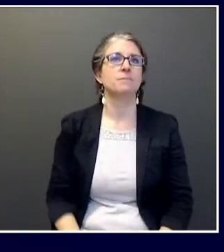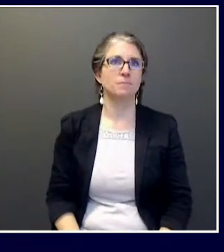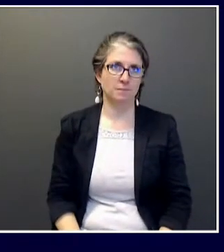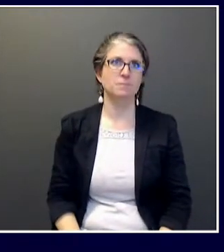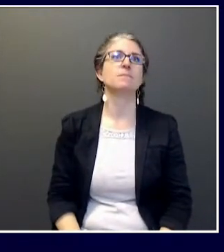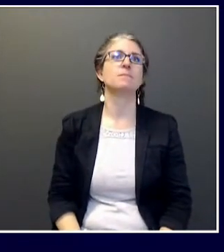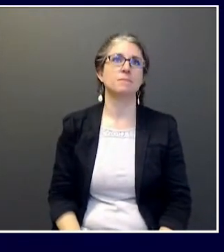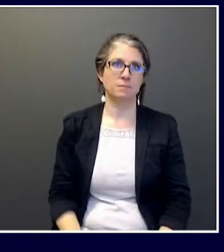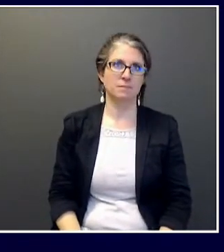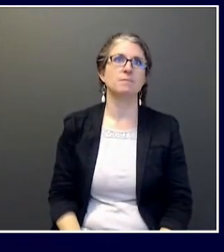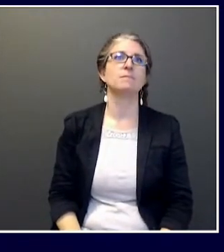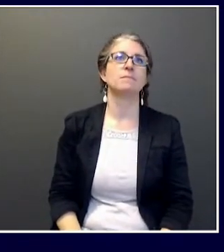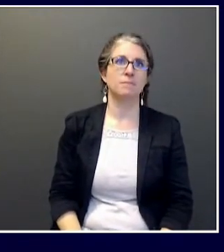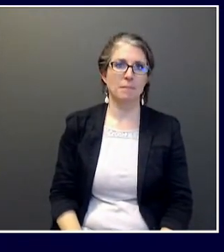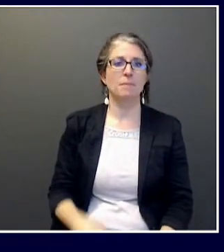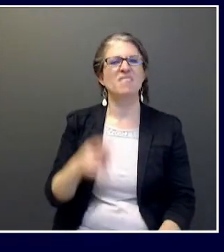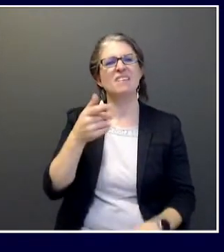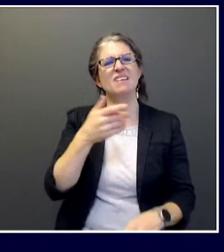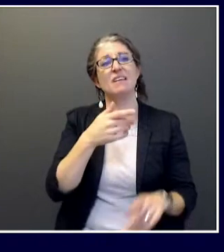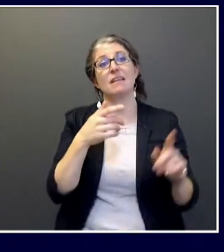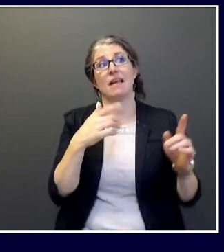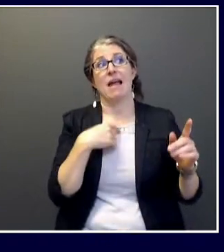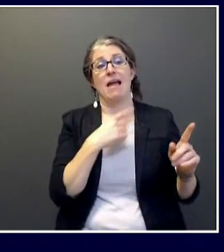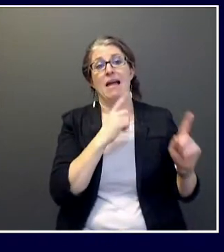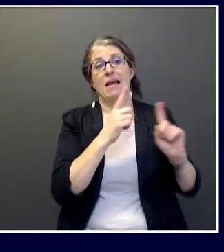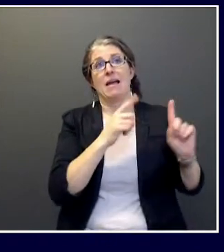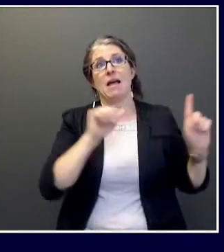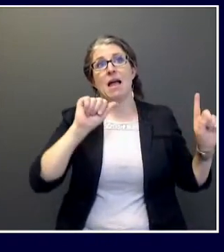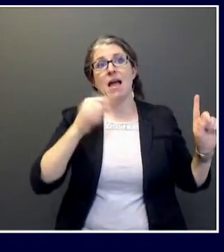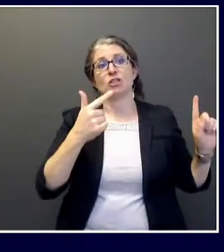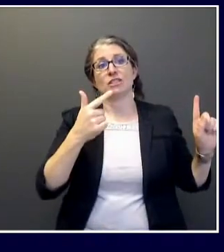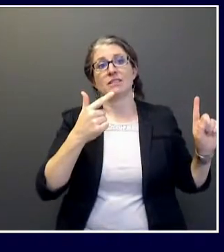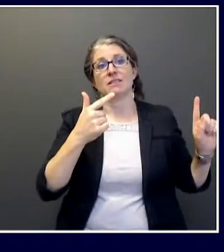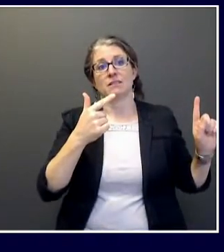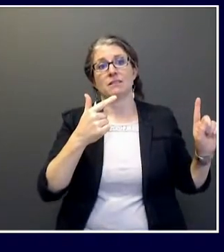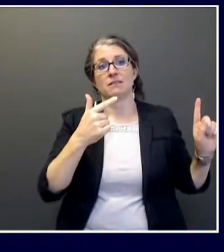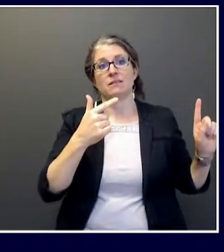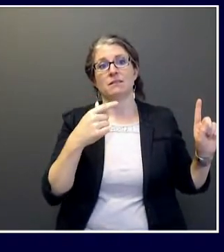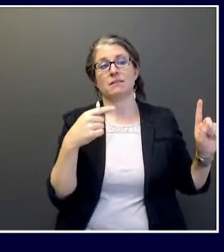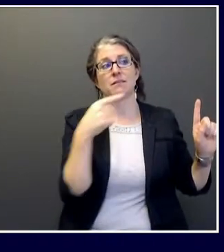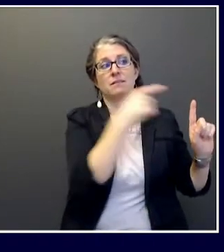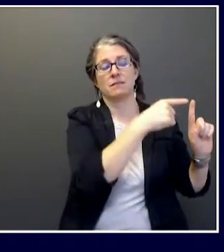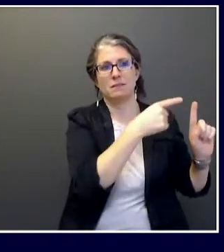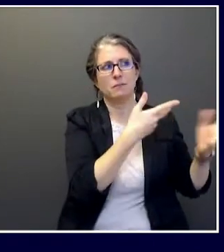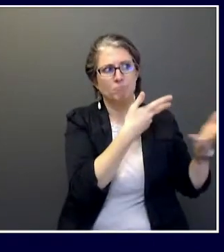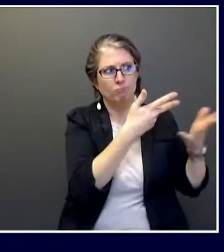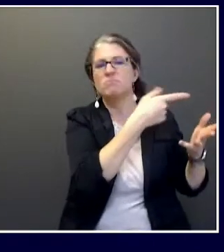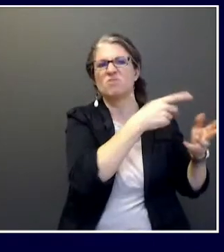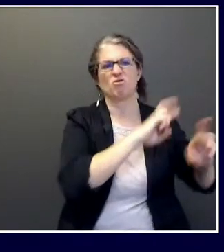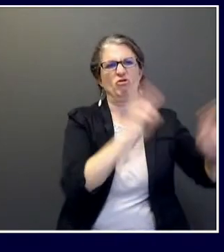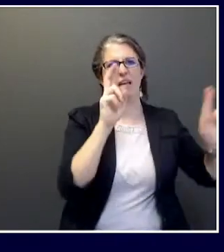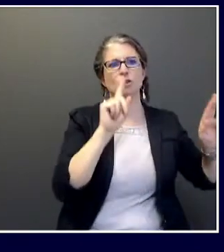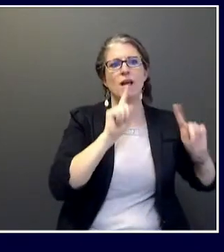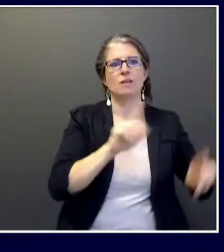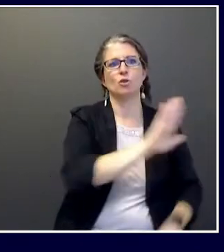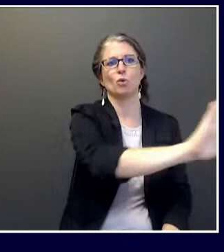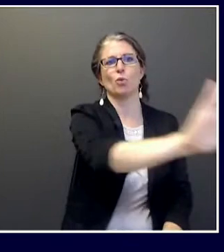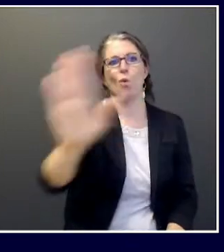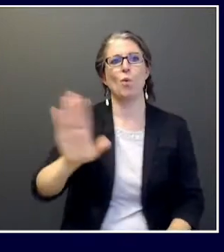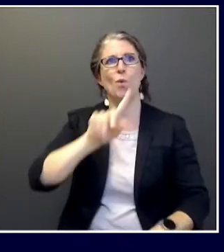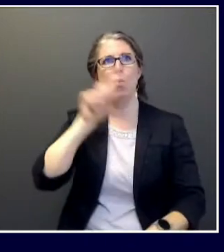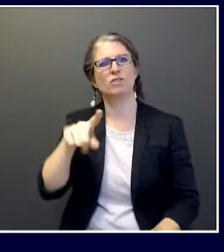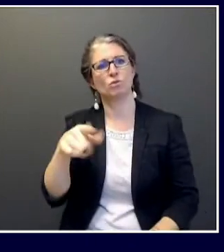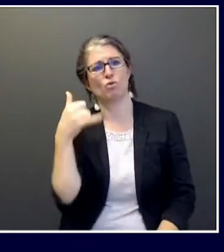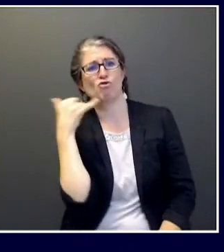to the legal decisions of these courts. I'll just repeat what Director Shah said, and in the words of the Governor and the Attorney